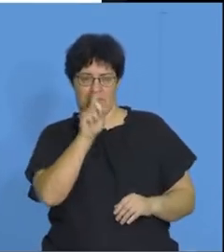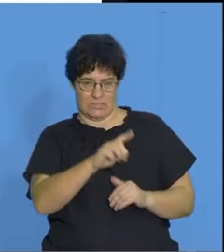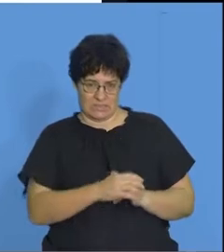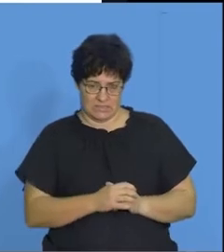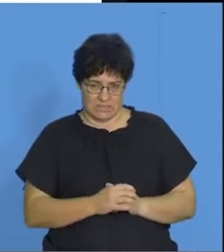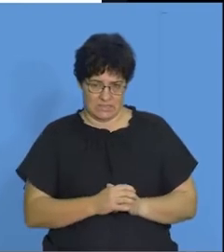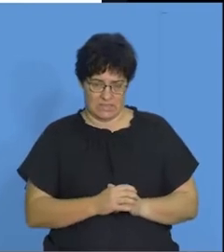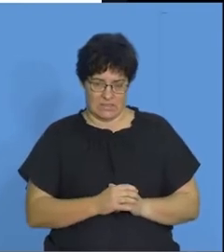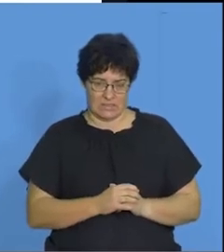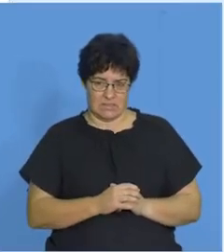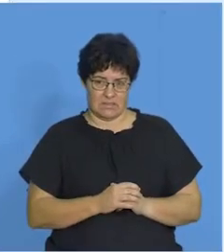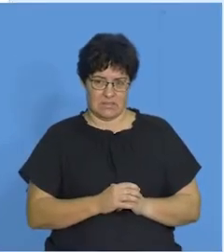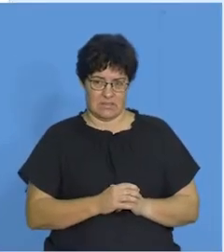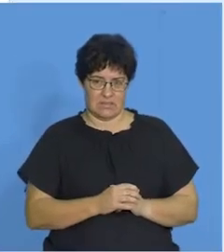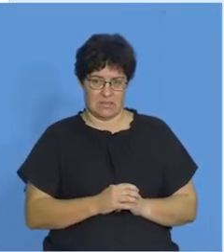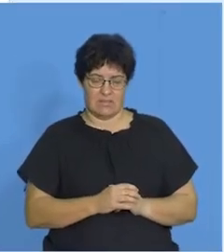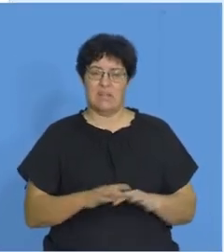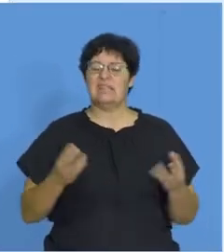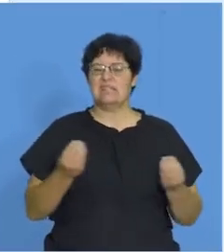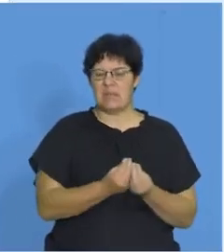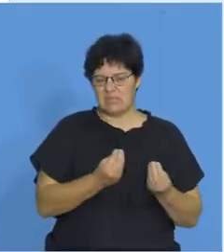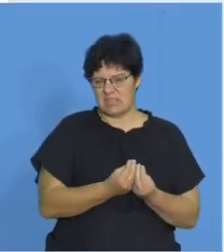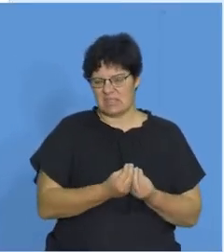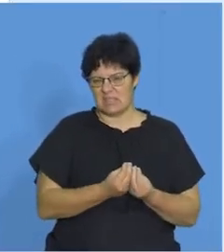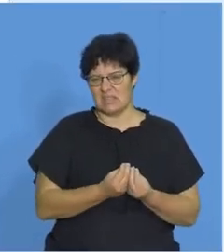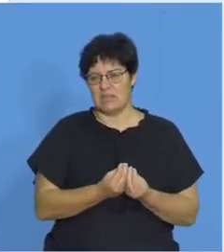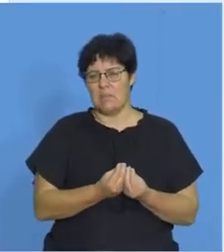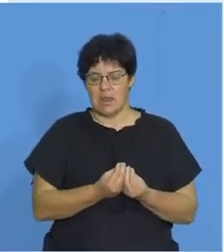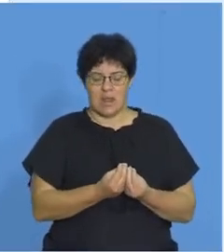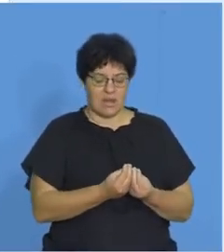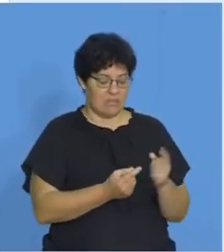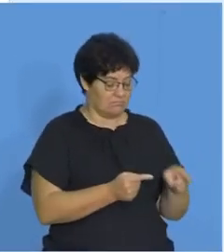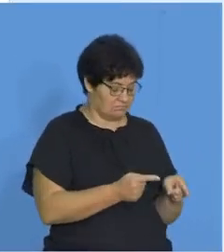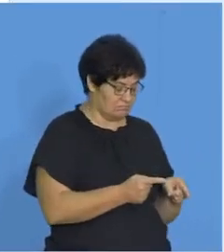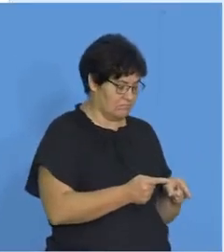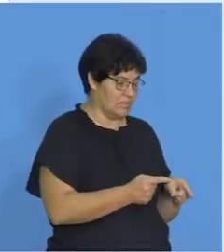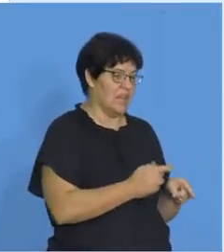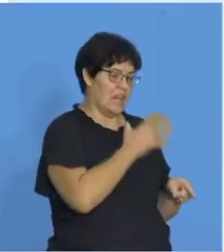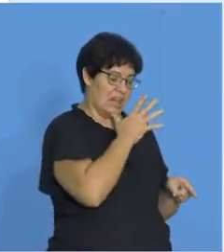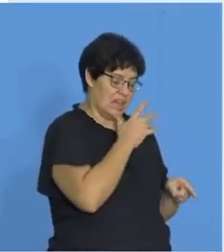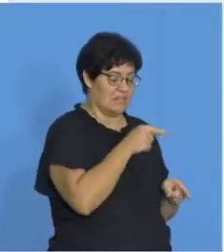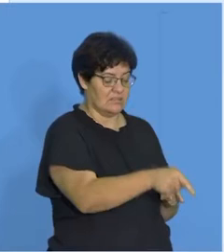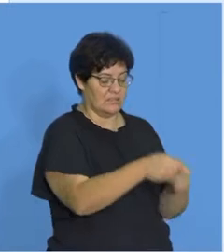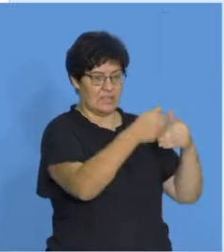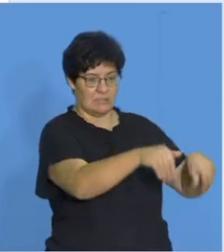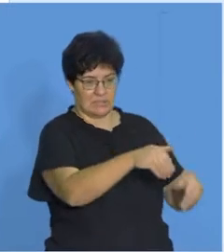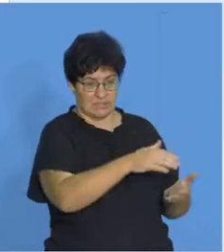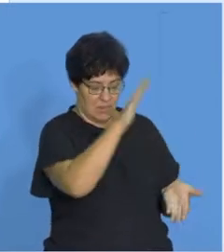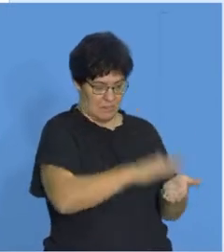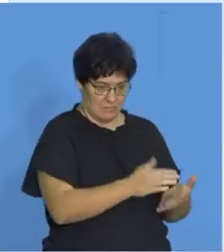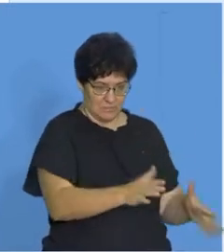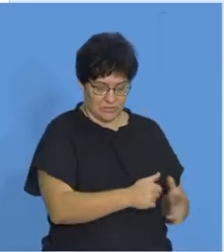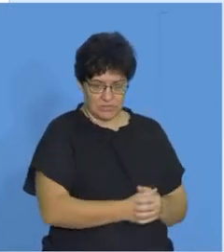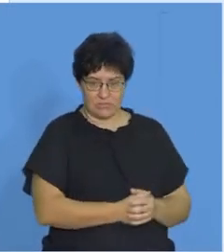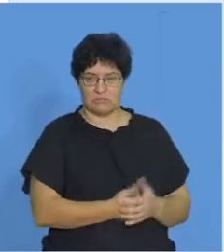mean when we talk of, you know, substances being in excess and the other reactant being, you know, a